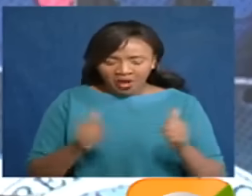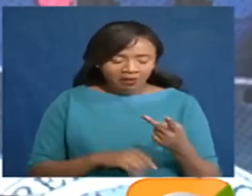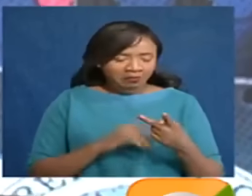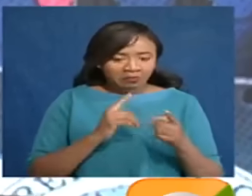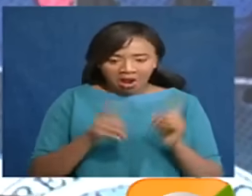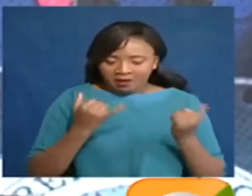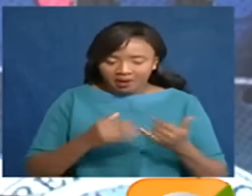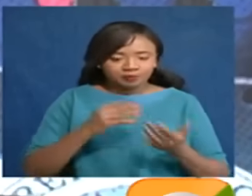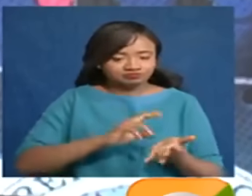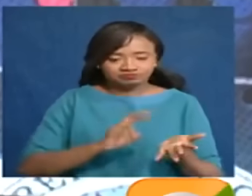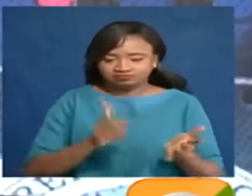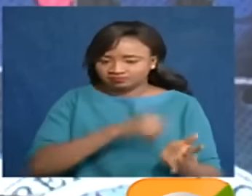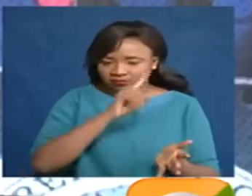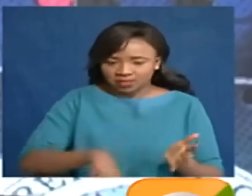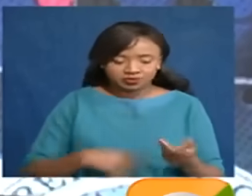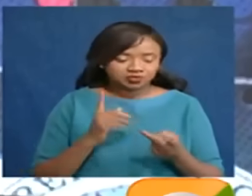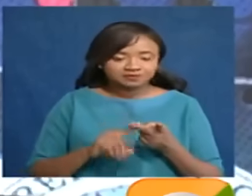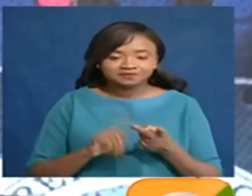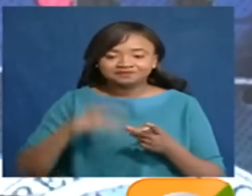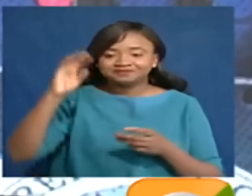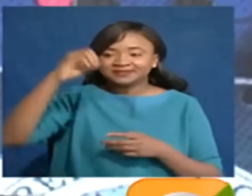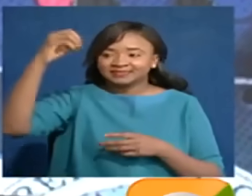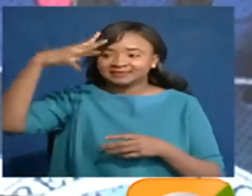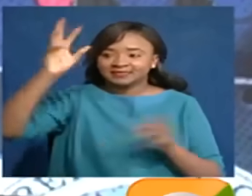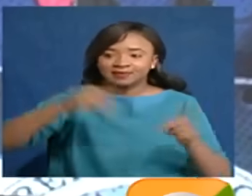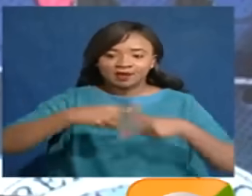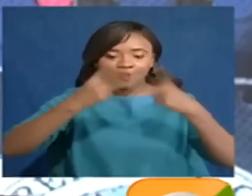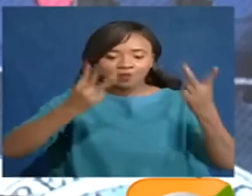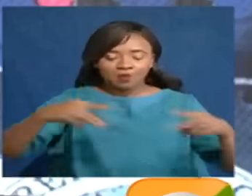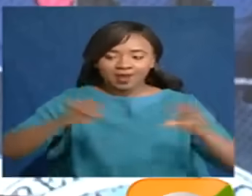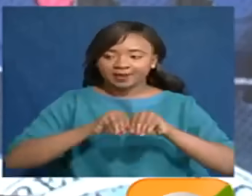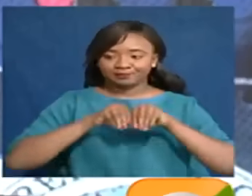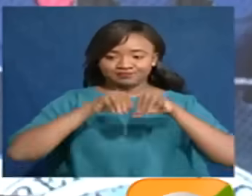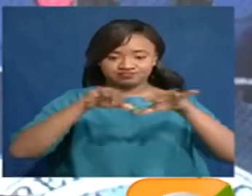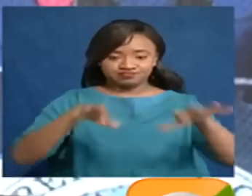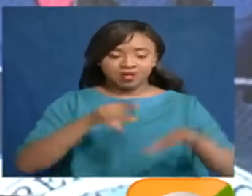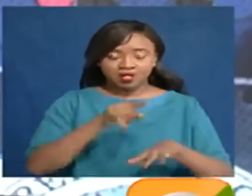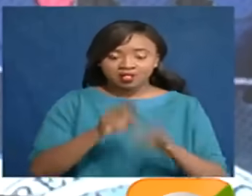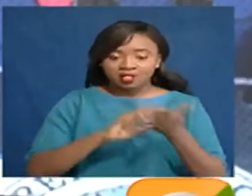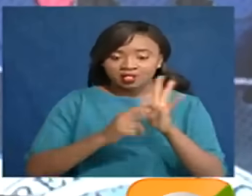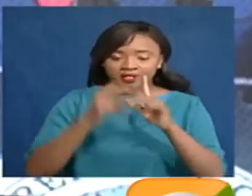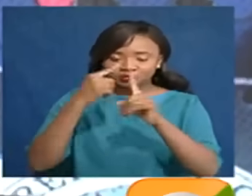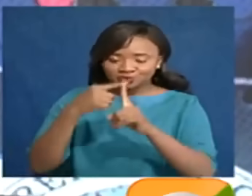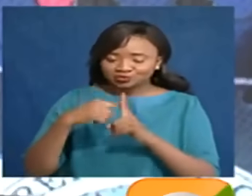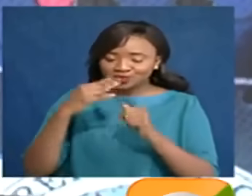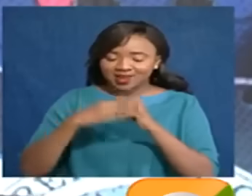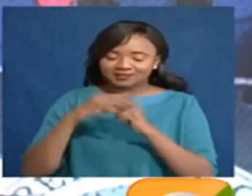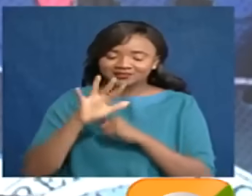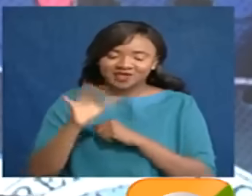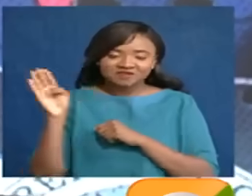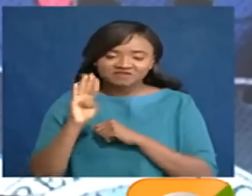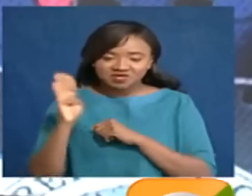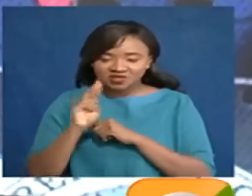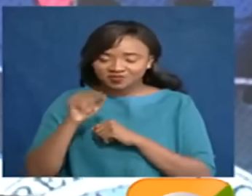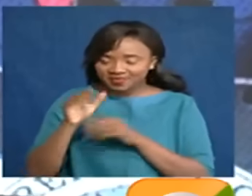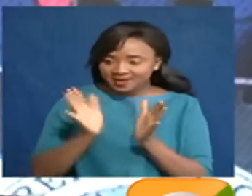the building of electricity transmission lines by the Adani Group, a project that was to cost 95 billion shillings in a